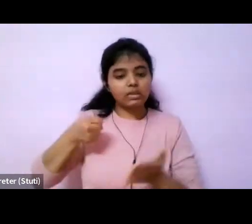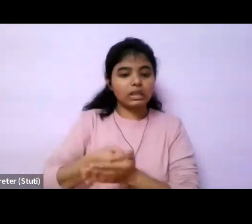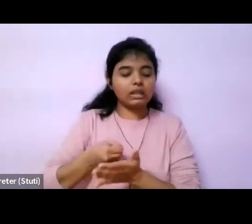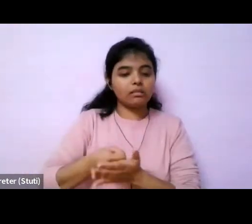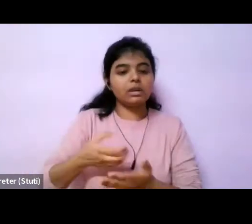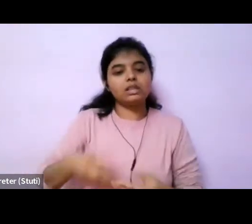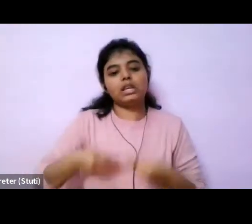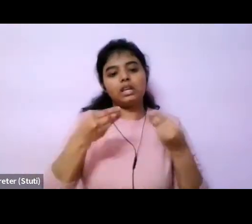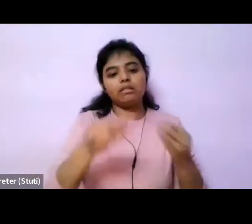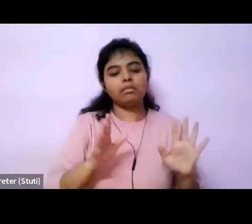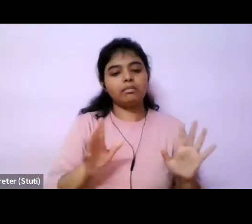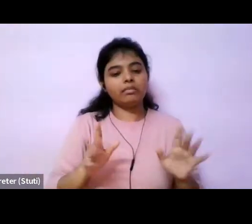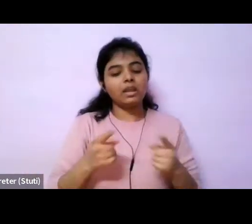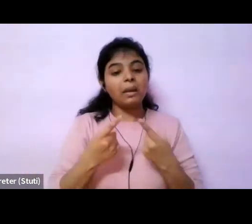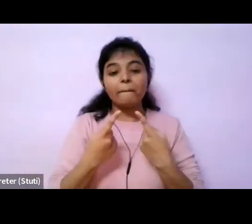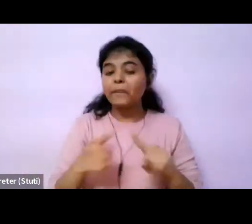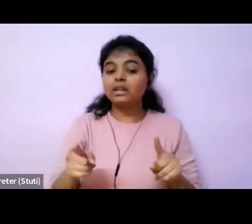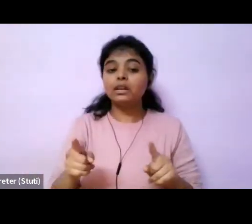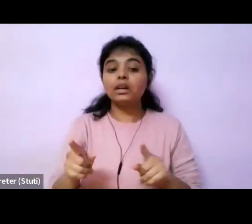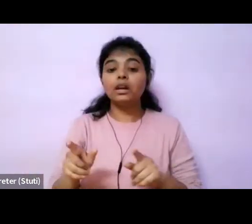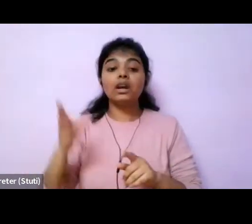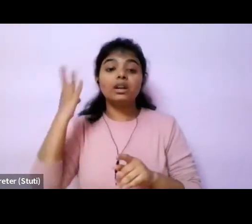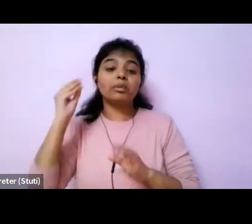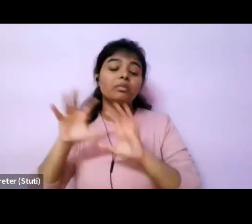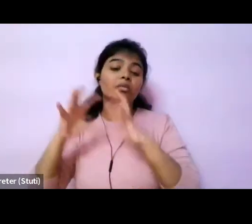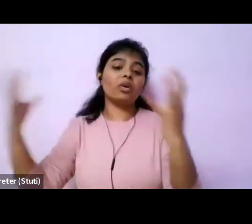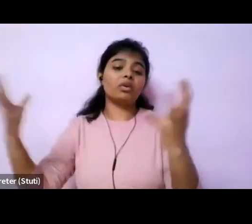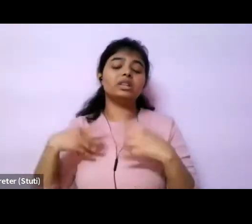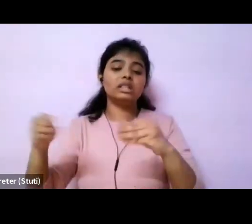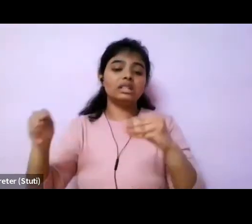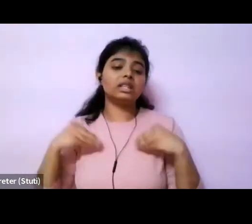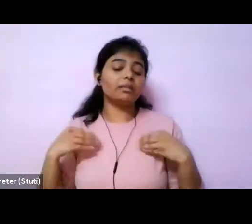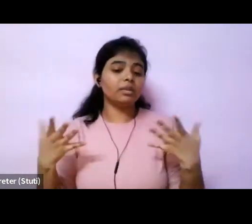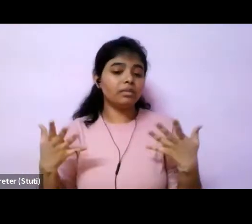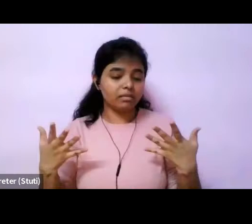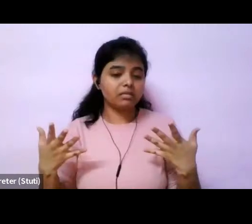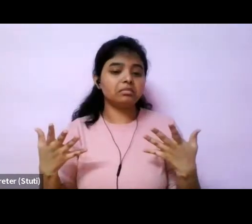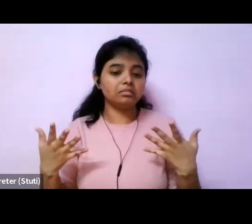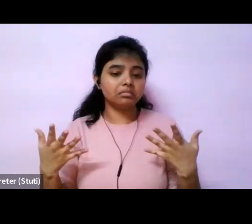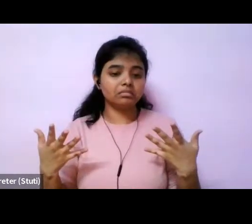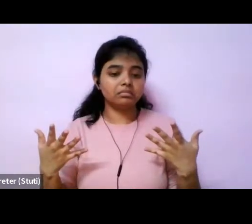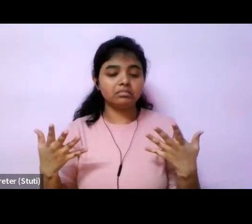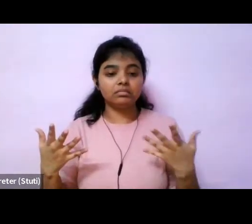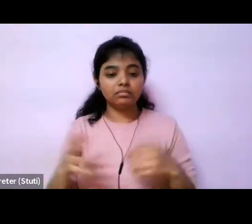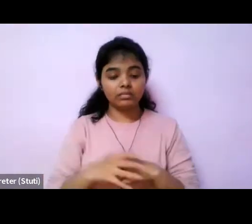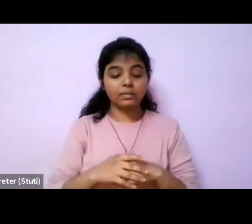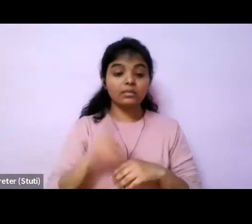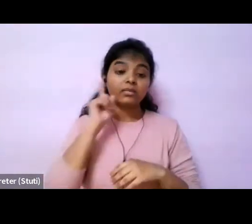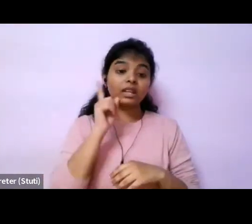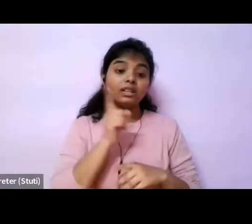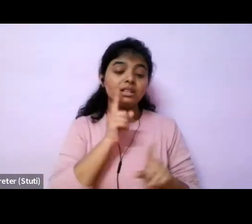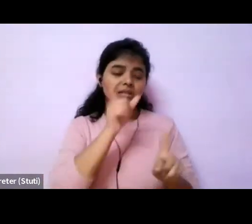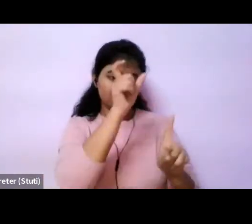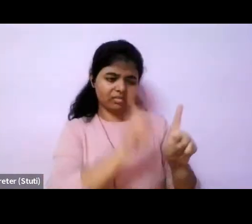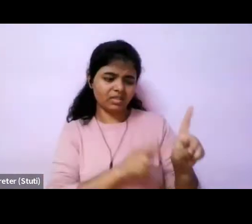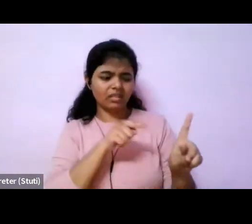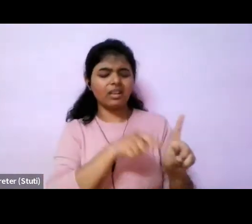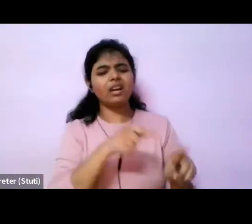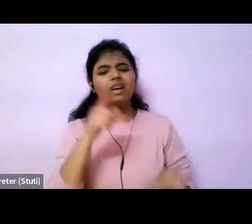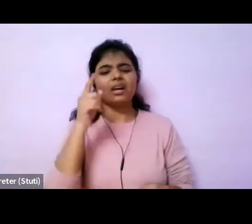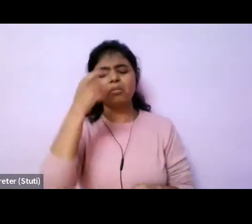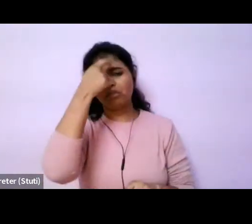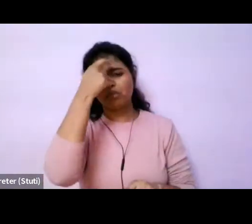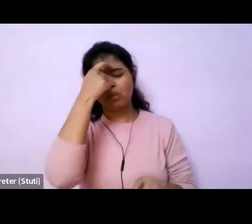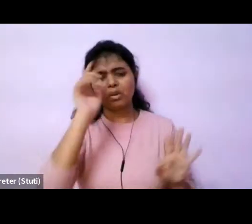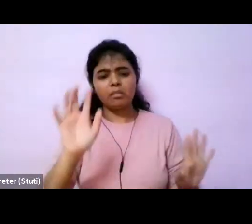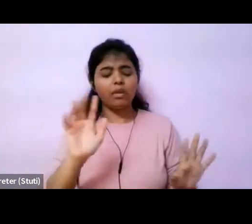This is unacceptable for normates, both non-disabled and disabled. They would rather accept deafness as a discreditable trait and look